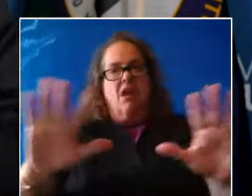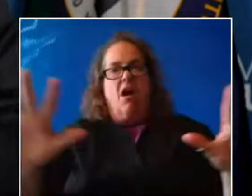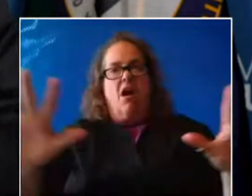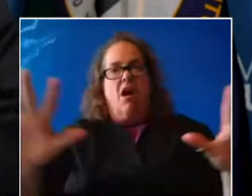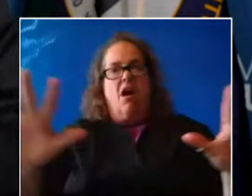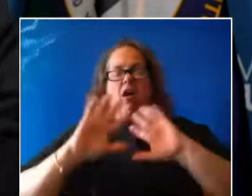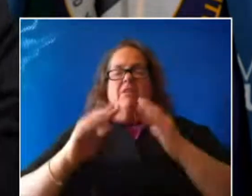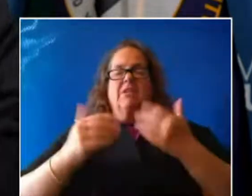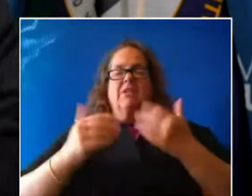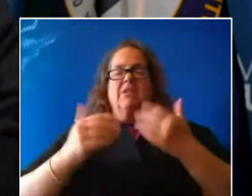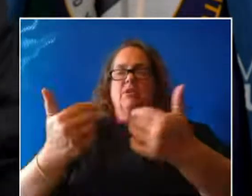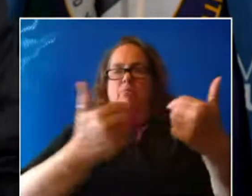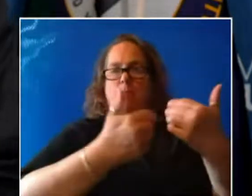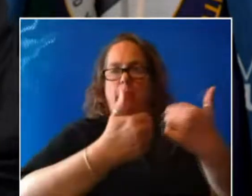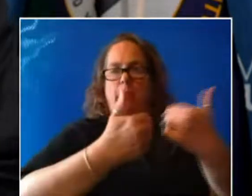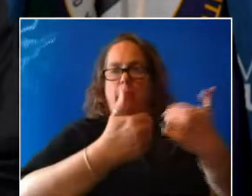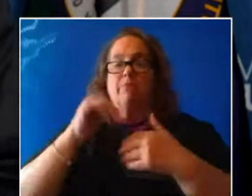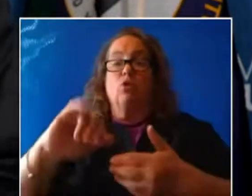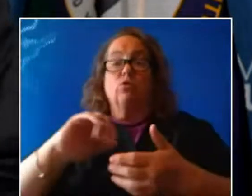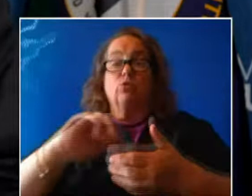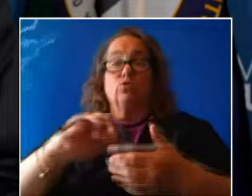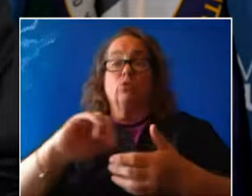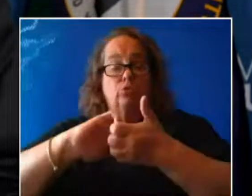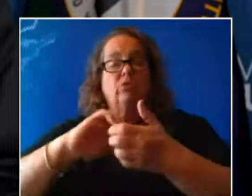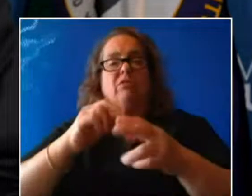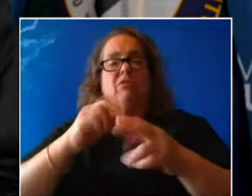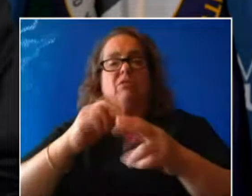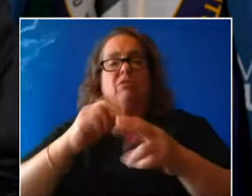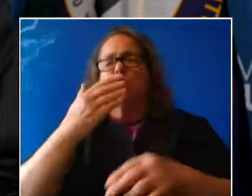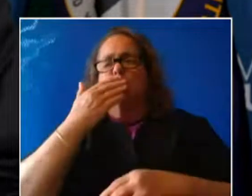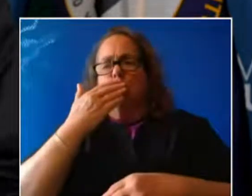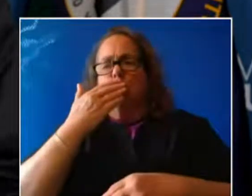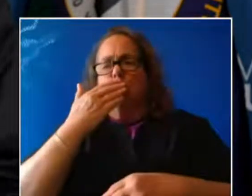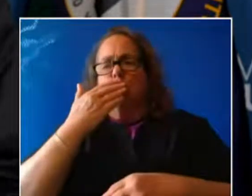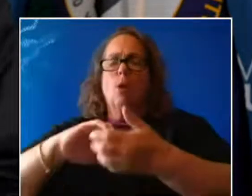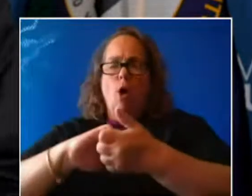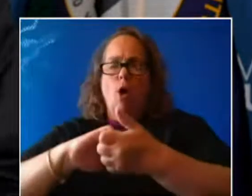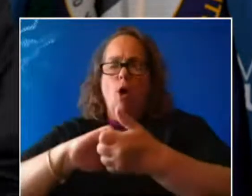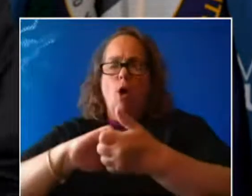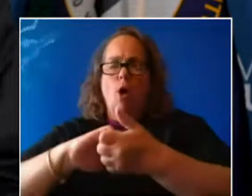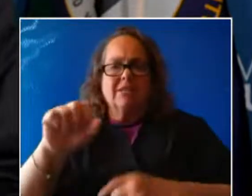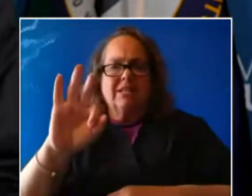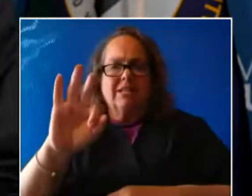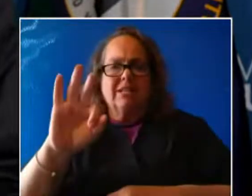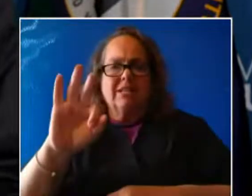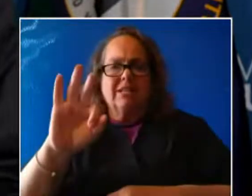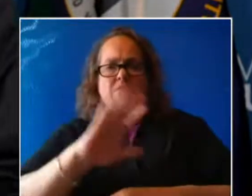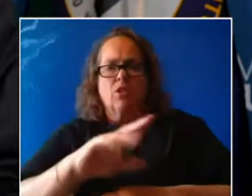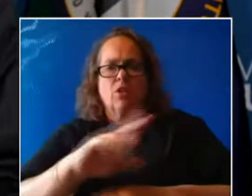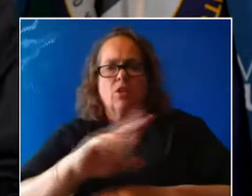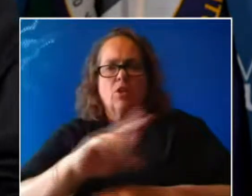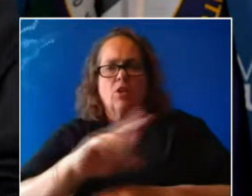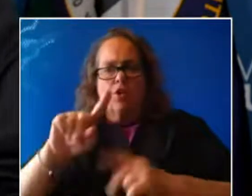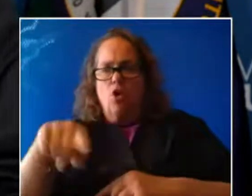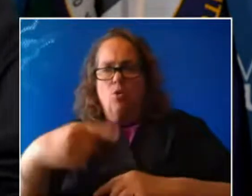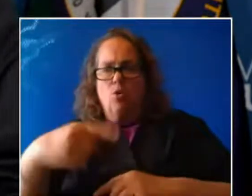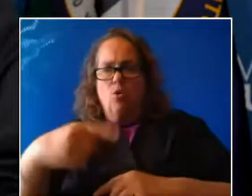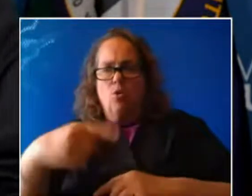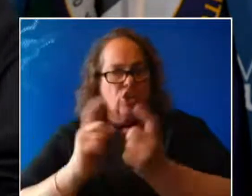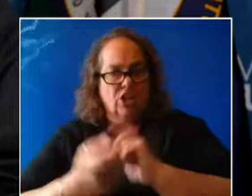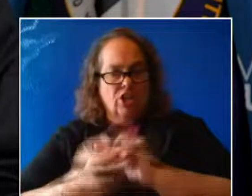really good partners about the safety of their facilities. So that's the only change today.